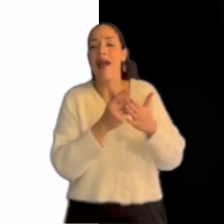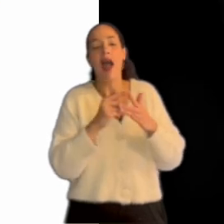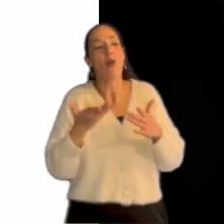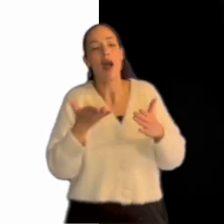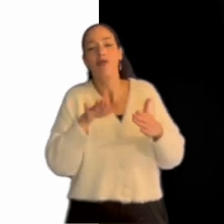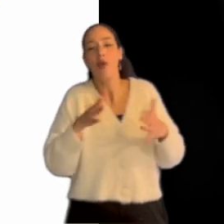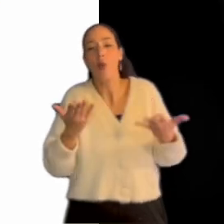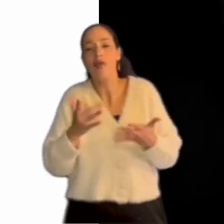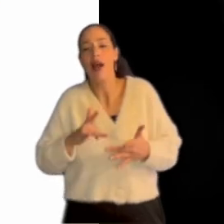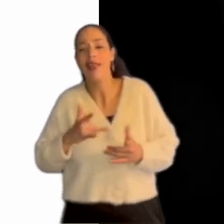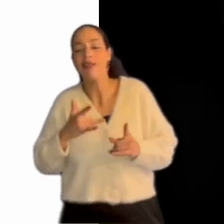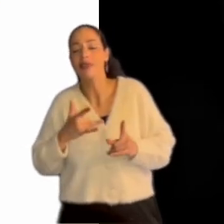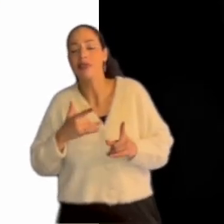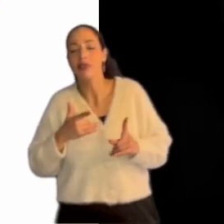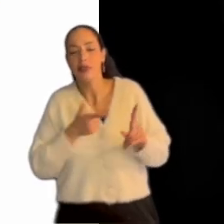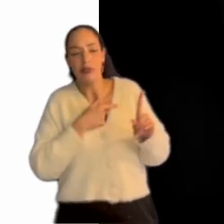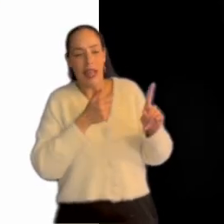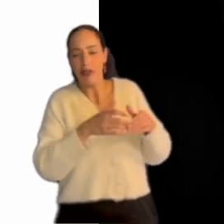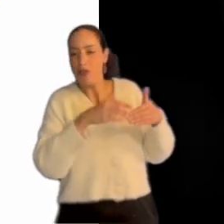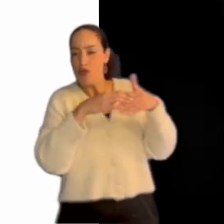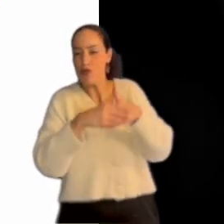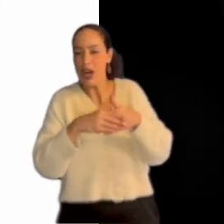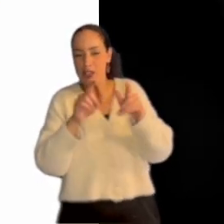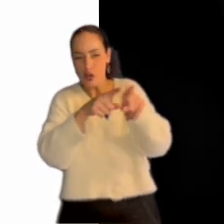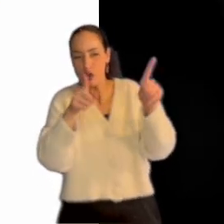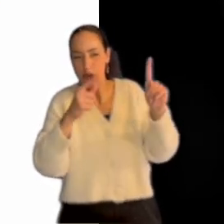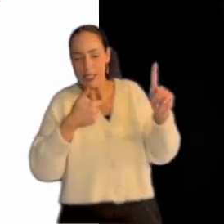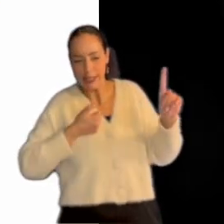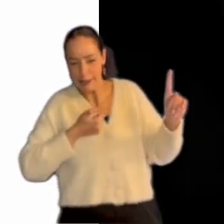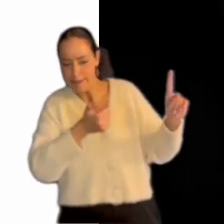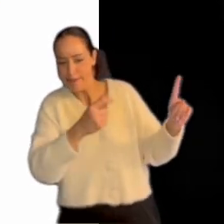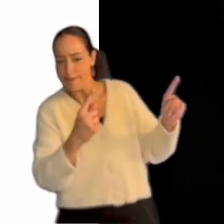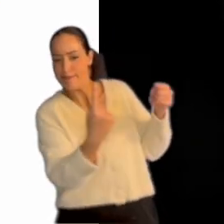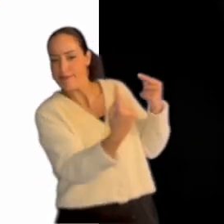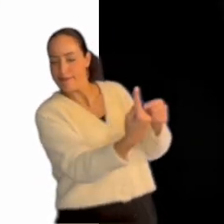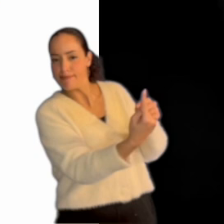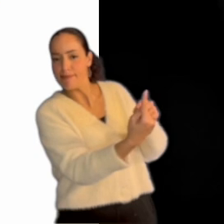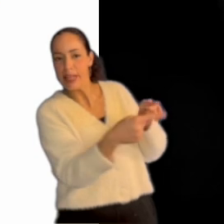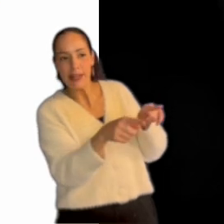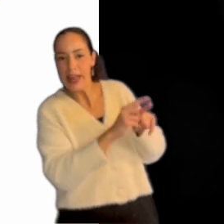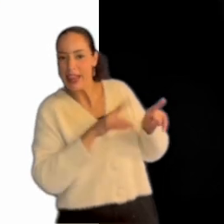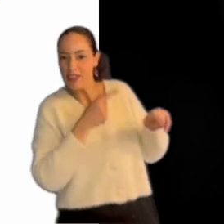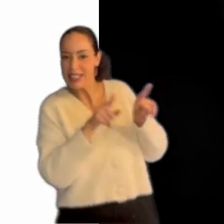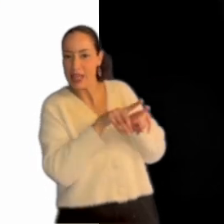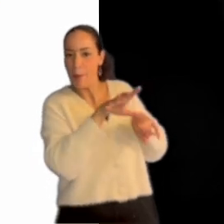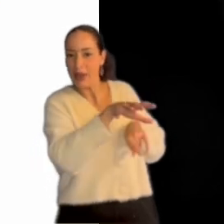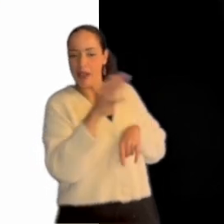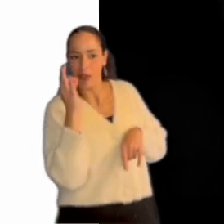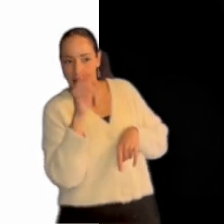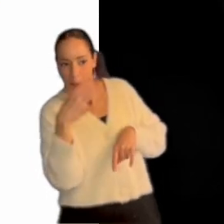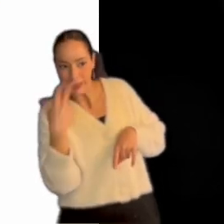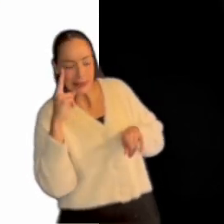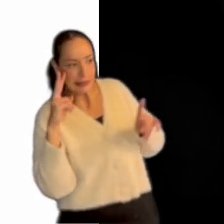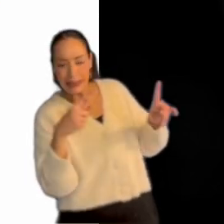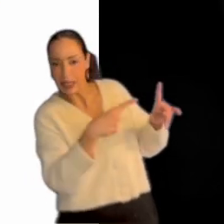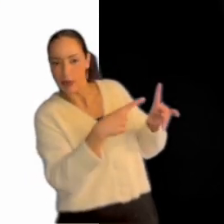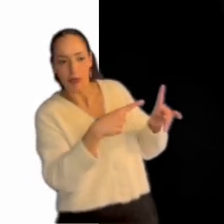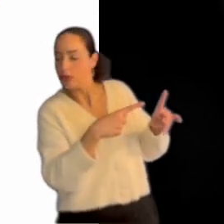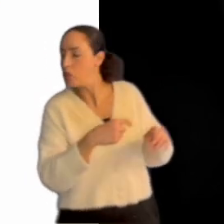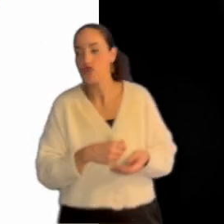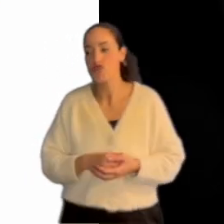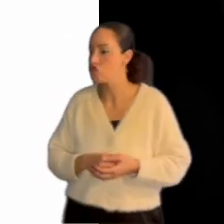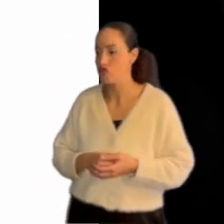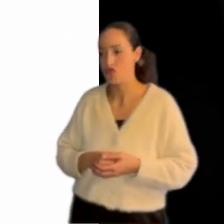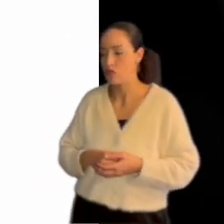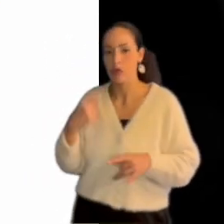based in the same location, to ask if he'd seen him. He had not. Very quickly, in the space of less than 2 hours, I became